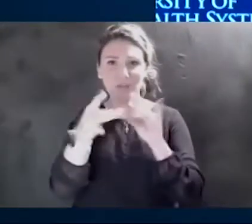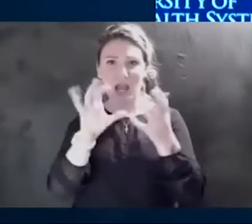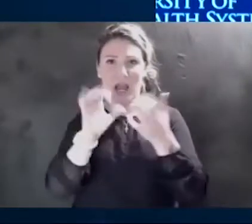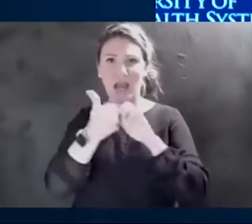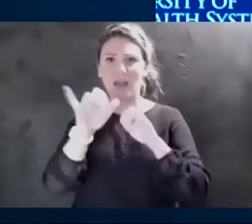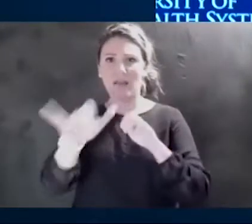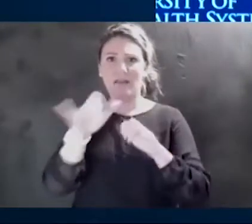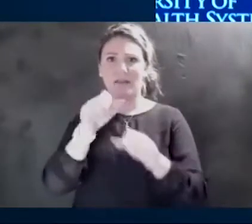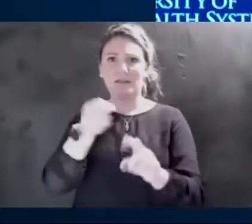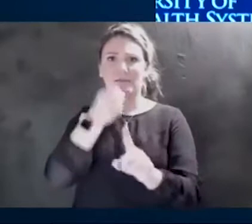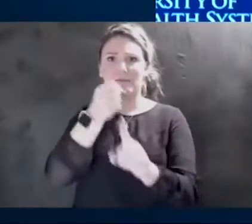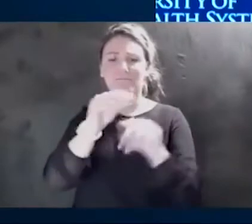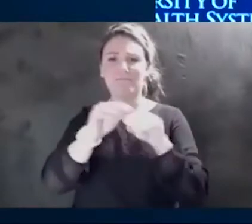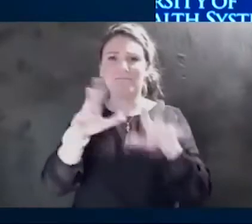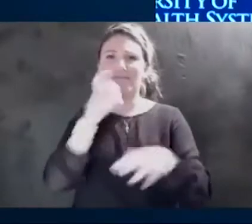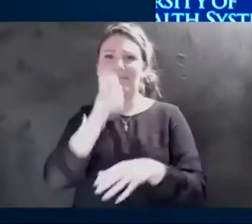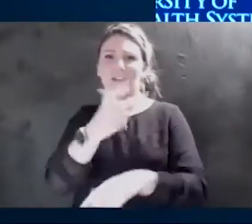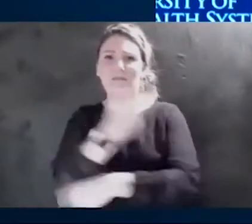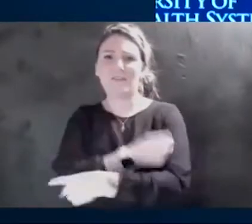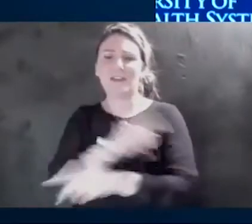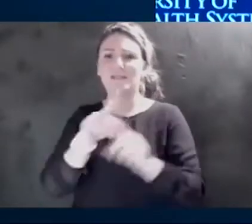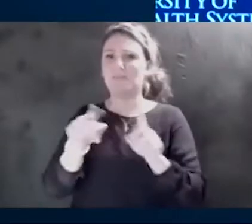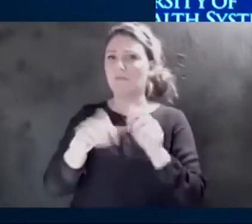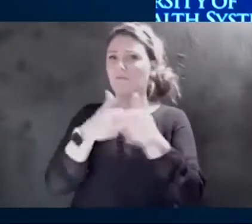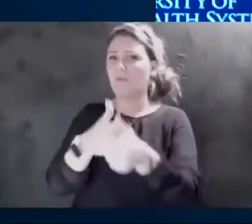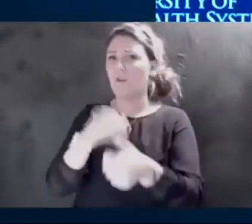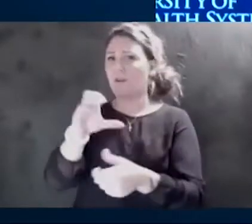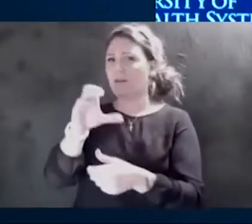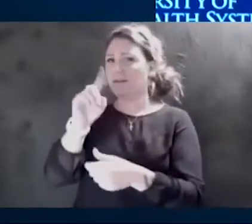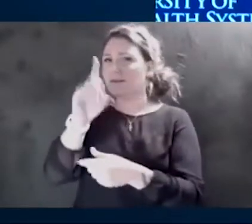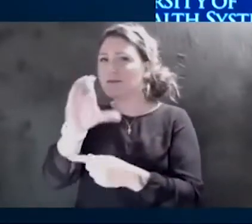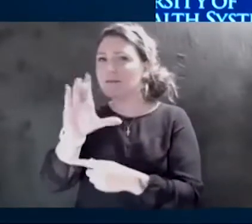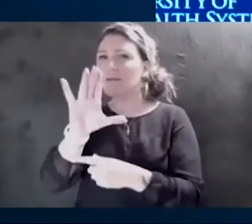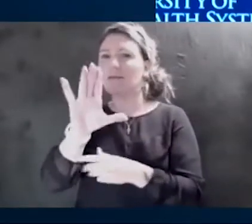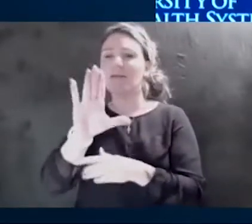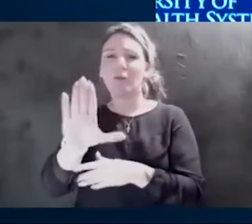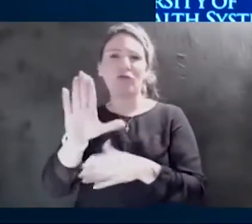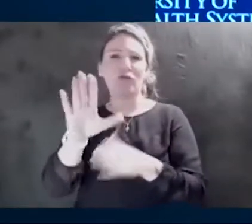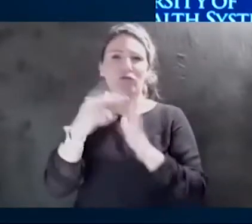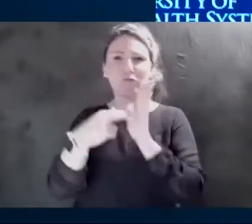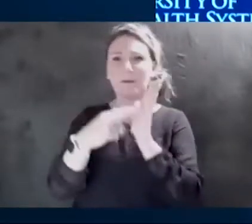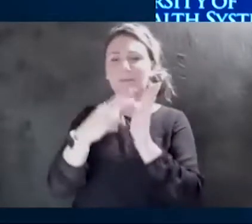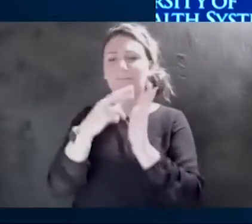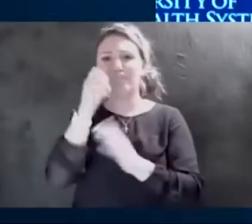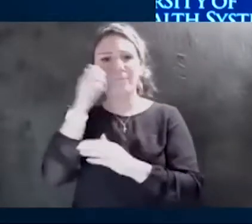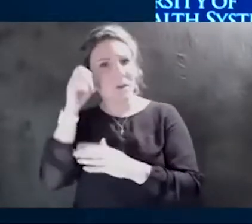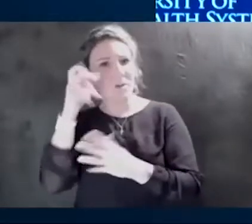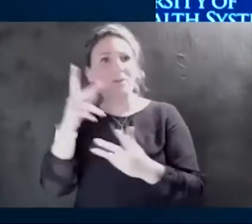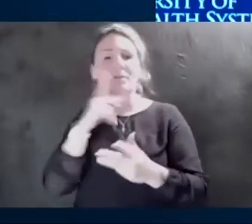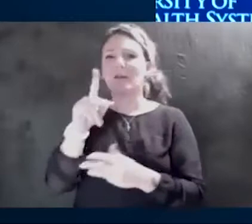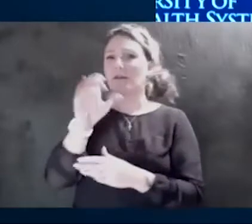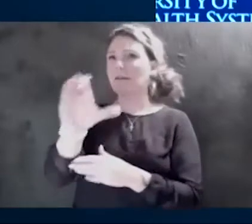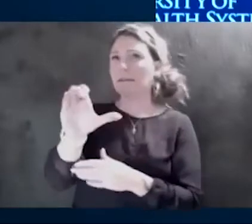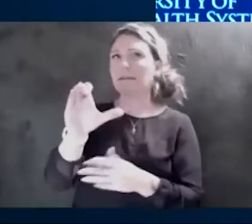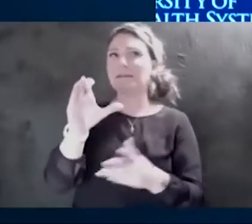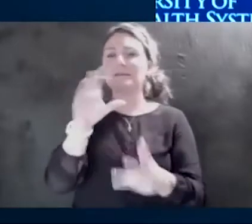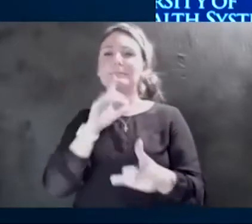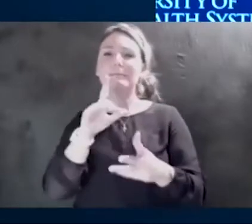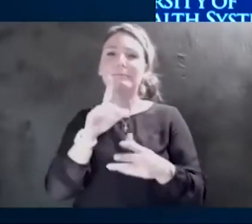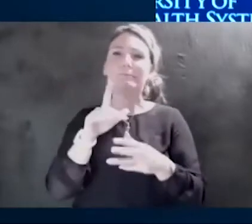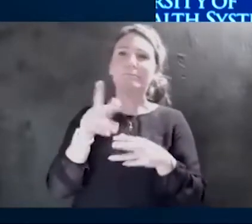of the unvaccinated, but following the CDC's guidance yesterday and then Kansas City's semi-announcement last